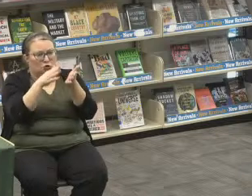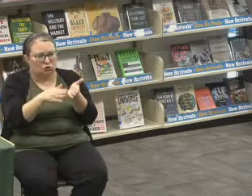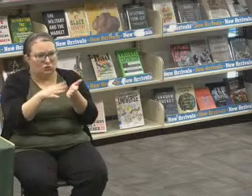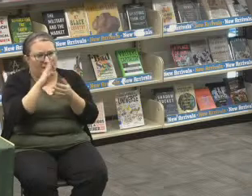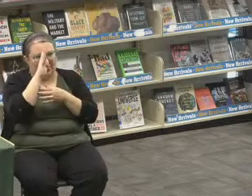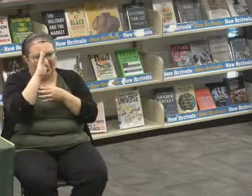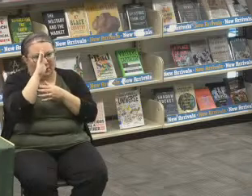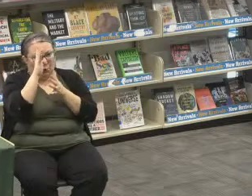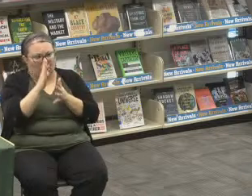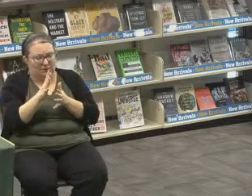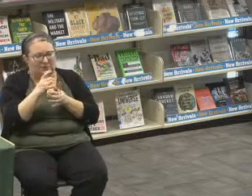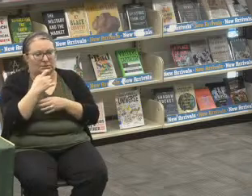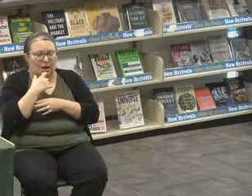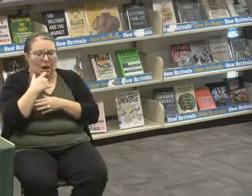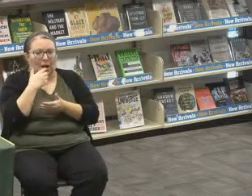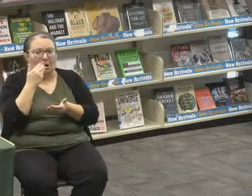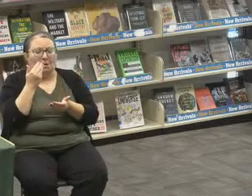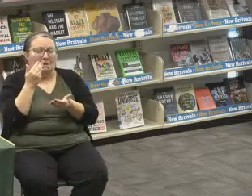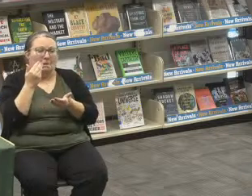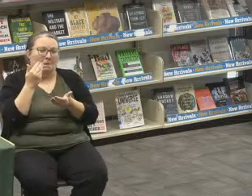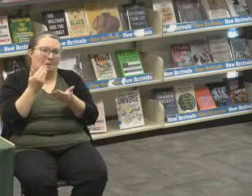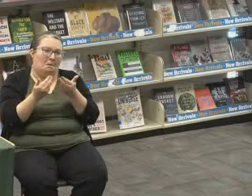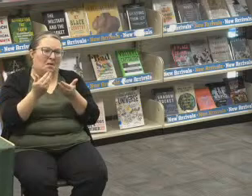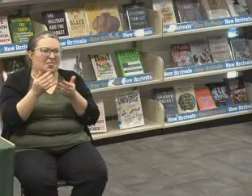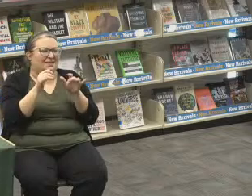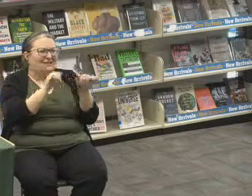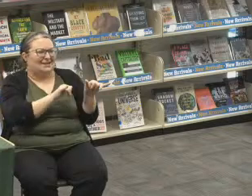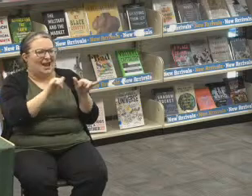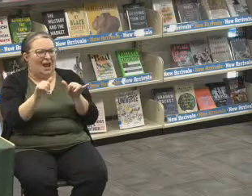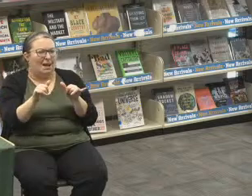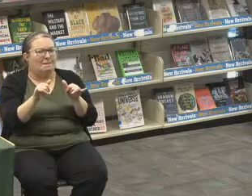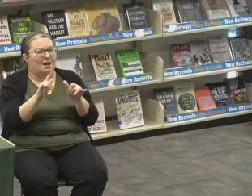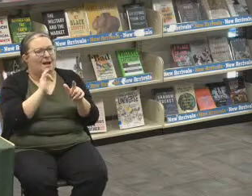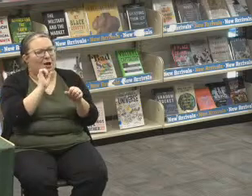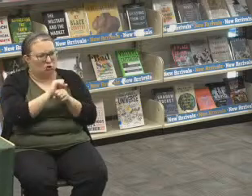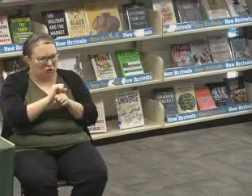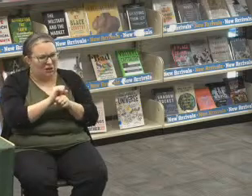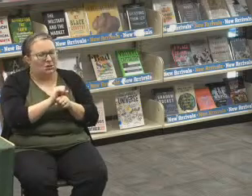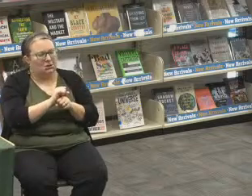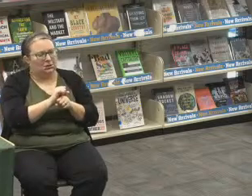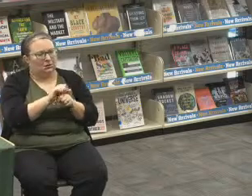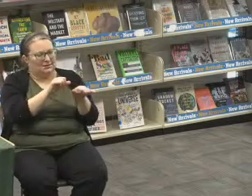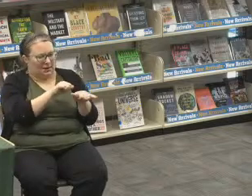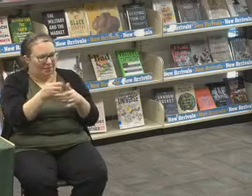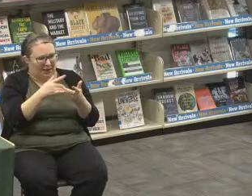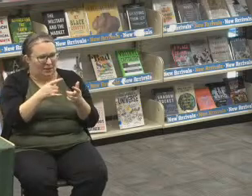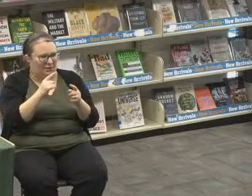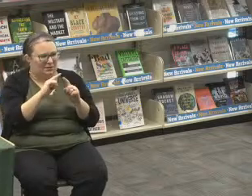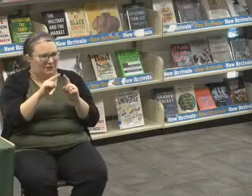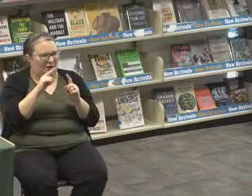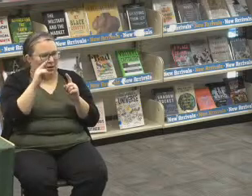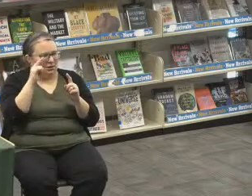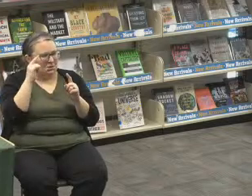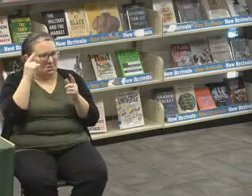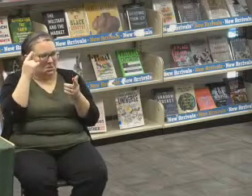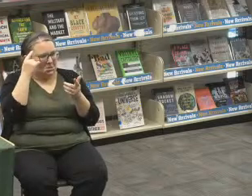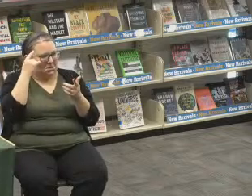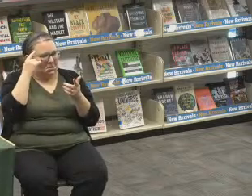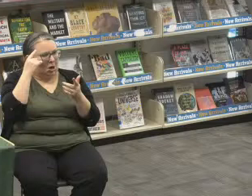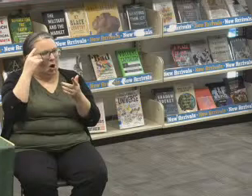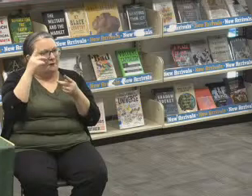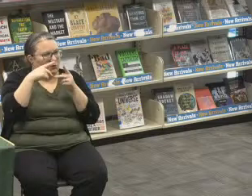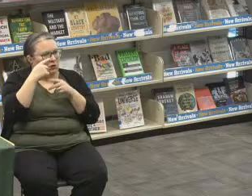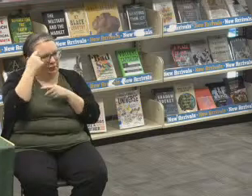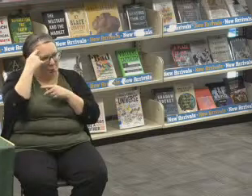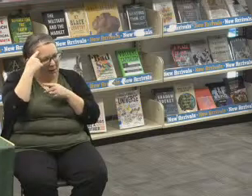theorists out there that say that they're probably, in fact, the same condition, the same flavoring of the brain. I'm not smart enough to know whether or not